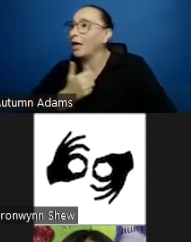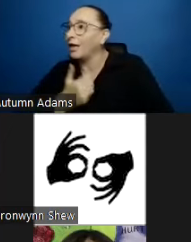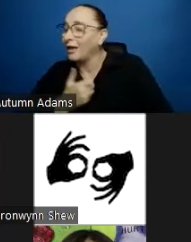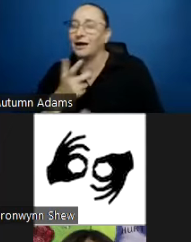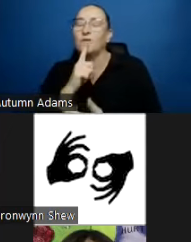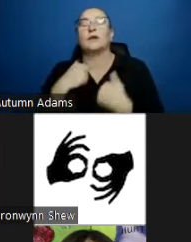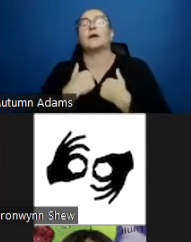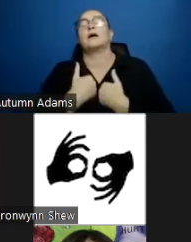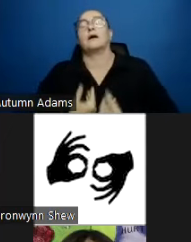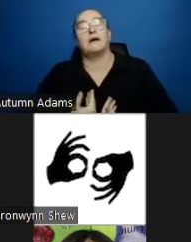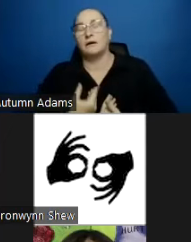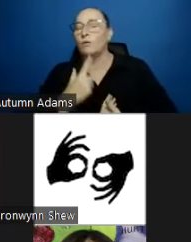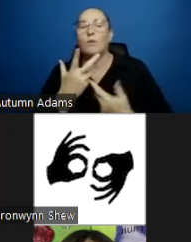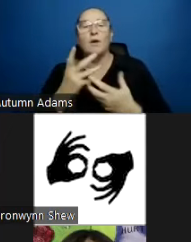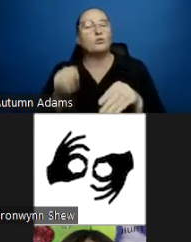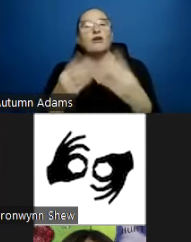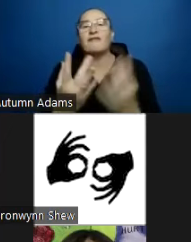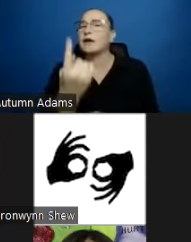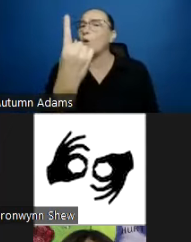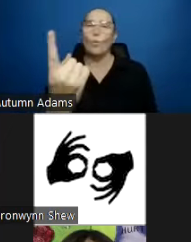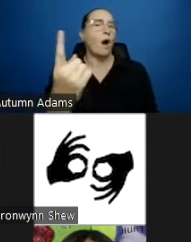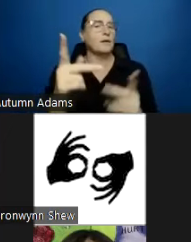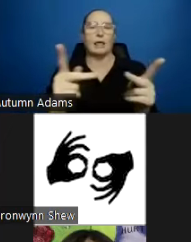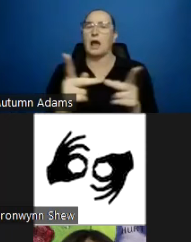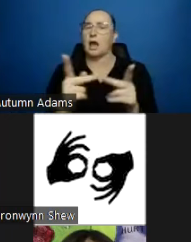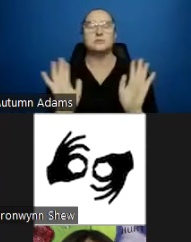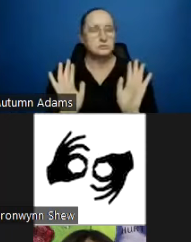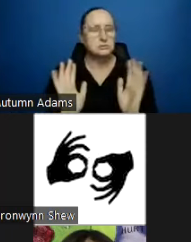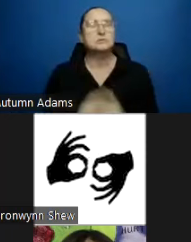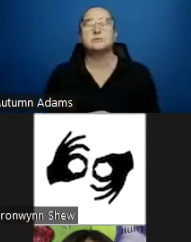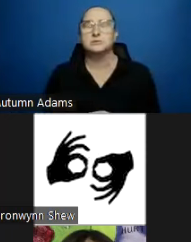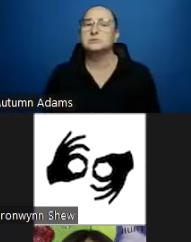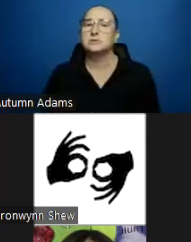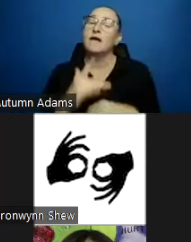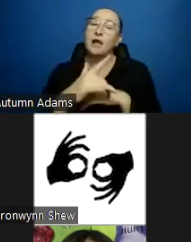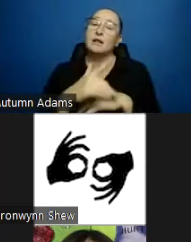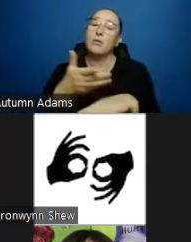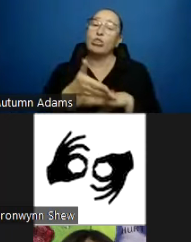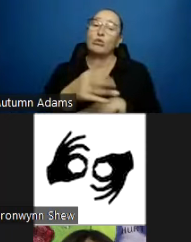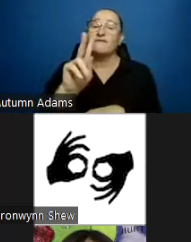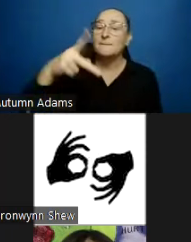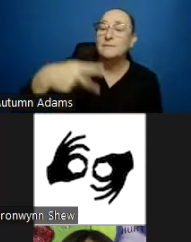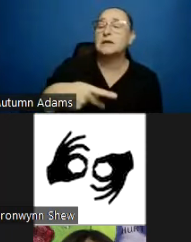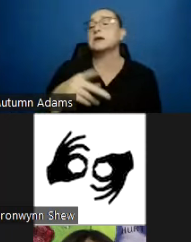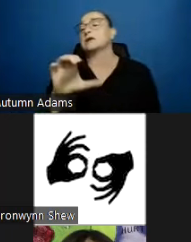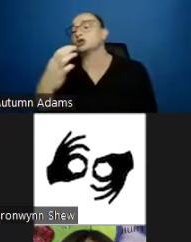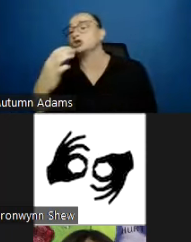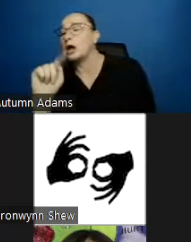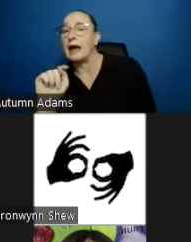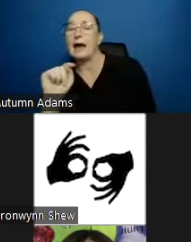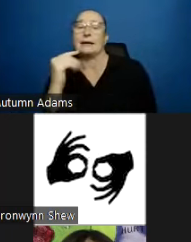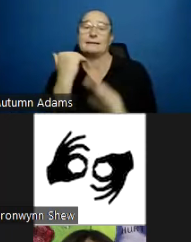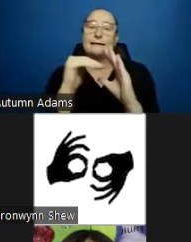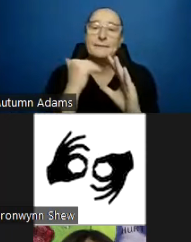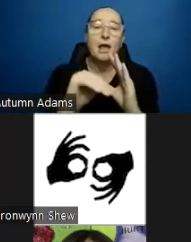So we want to provide everything in one-stop shop. So we're available through VP, through chat, through email.